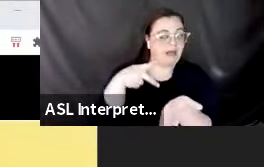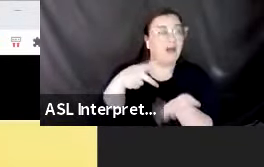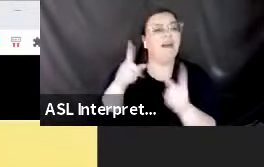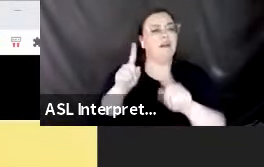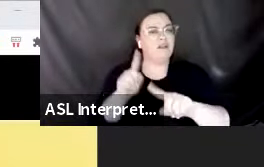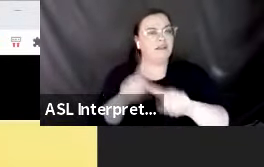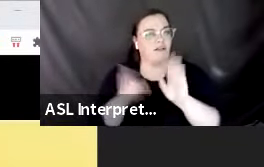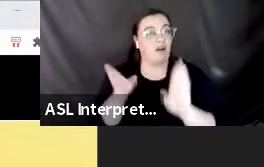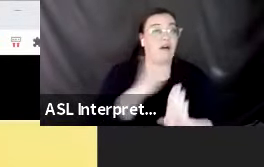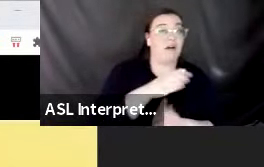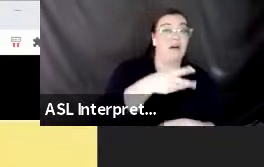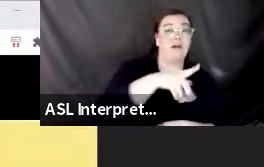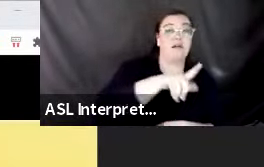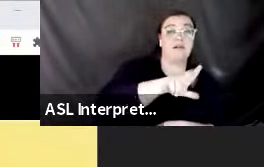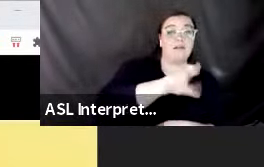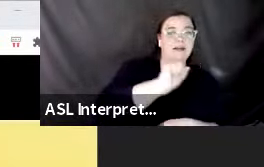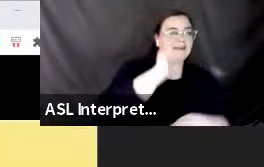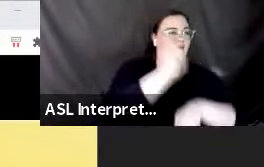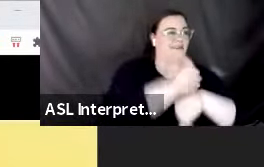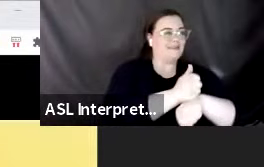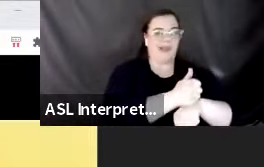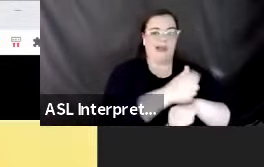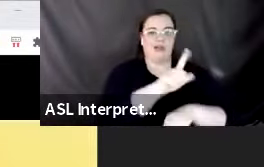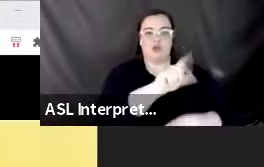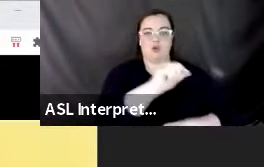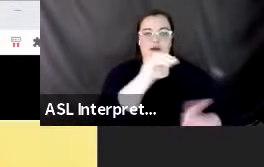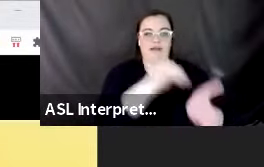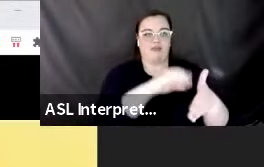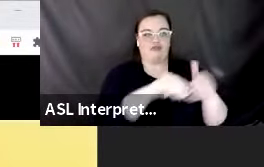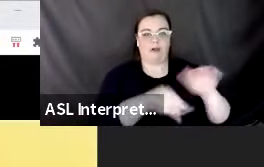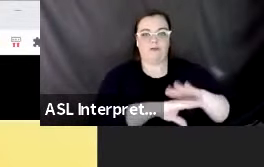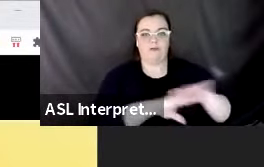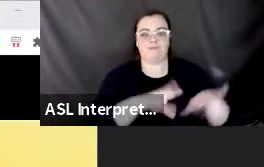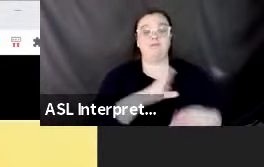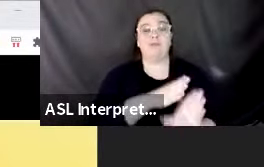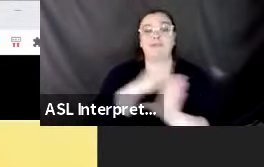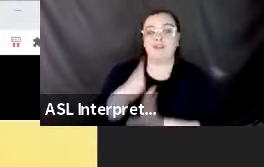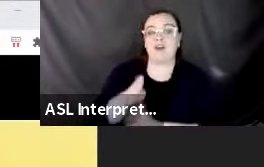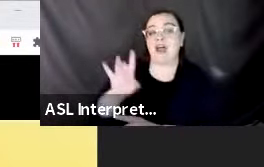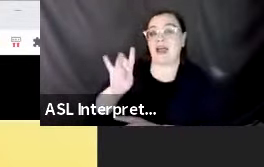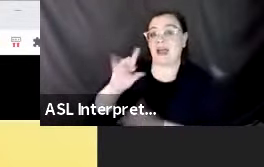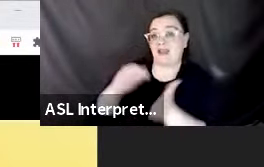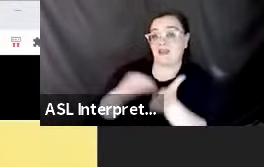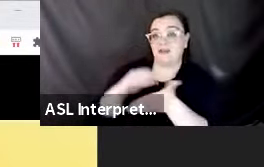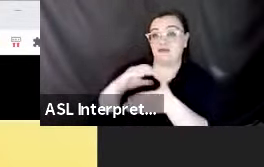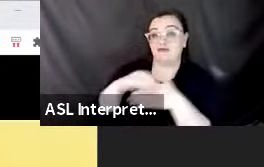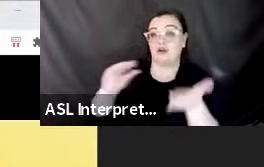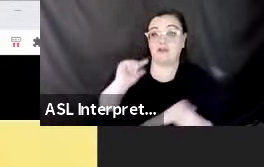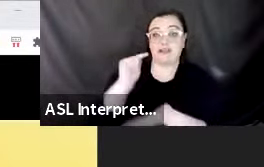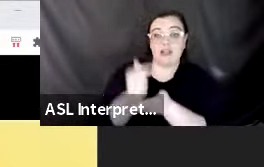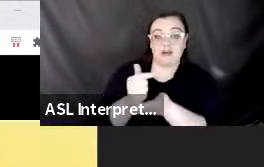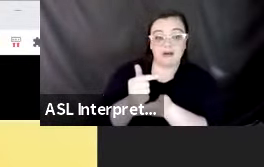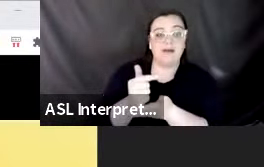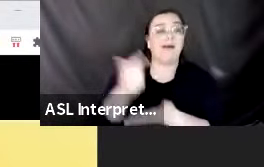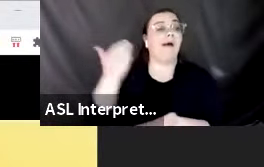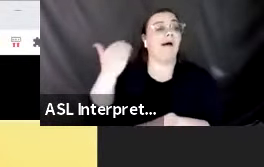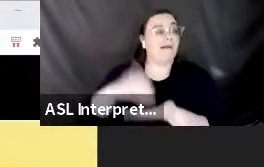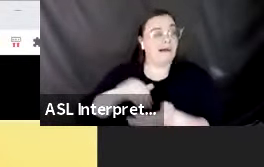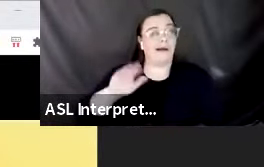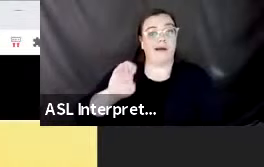set $20,000 payment. This is an $8,000 guarantee with, again, exclusivity built